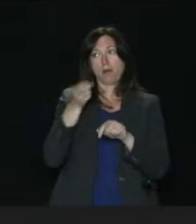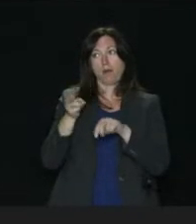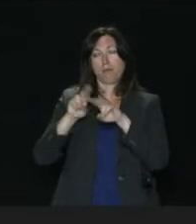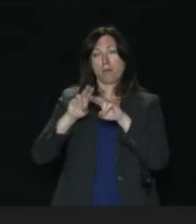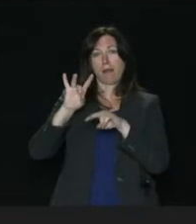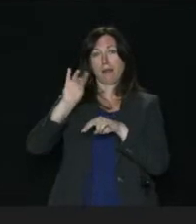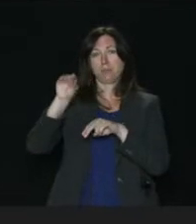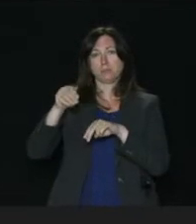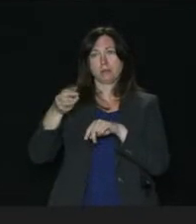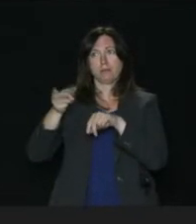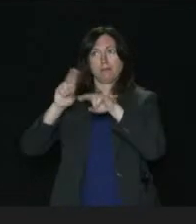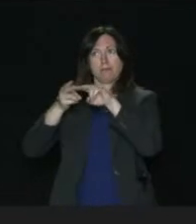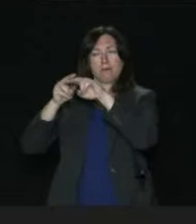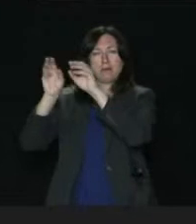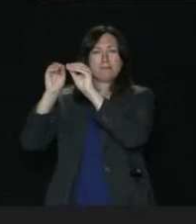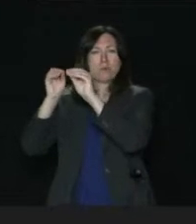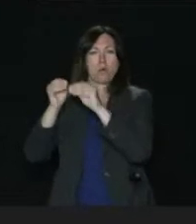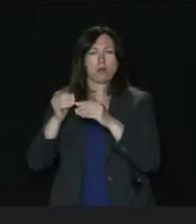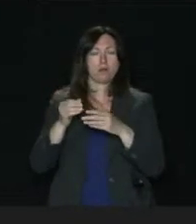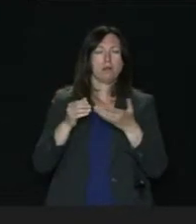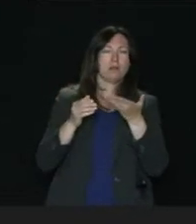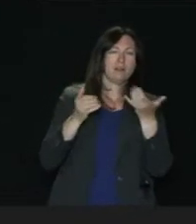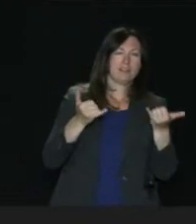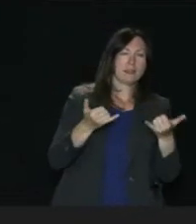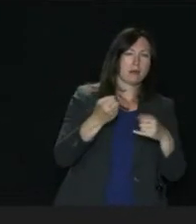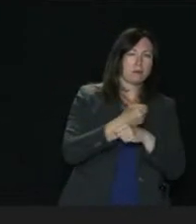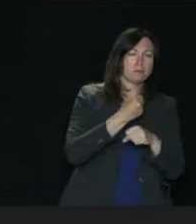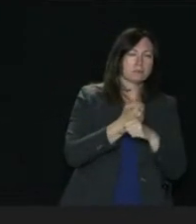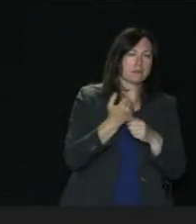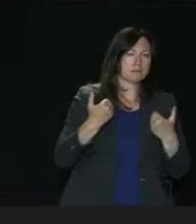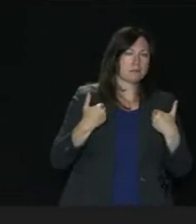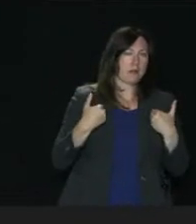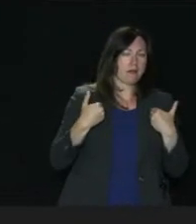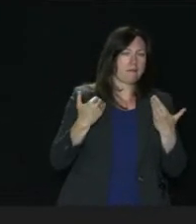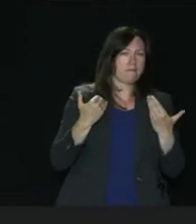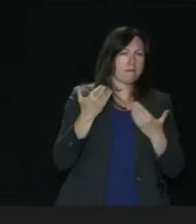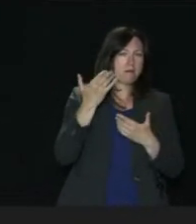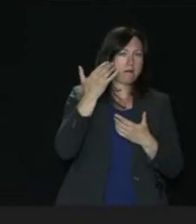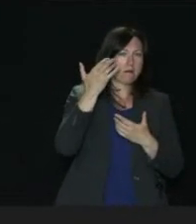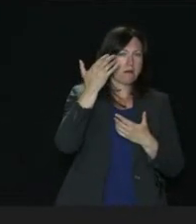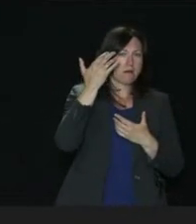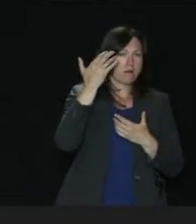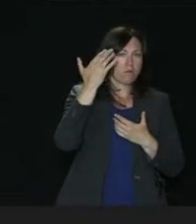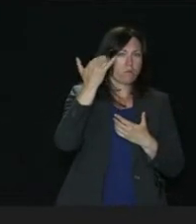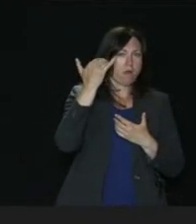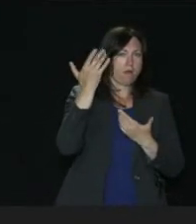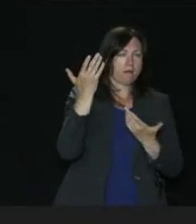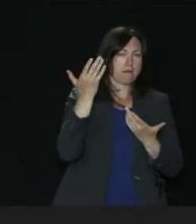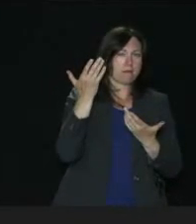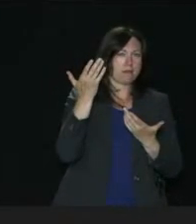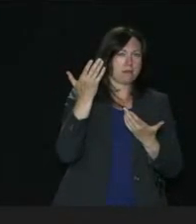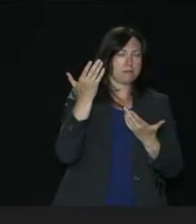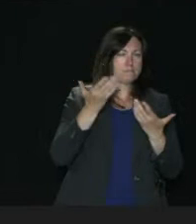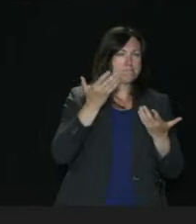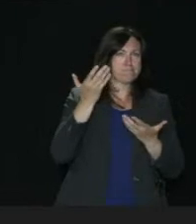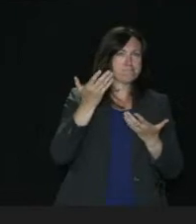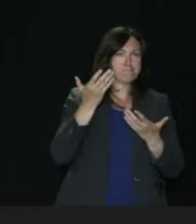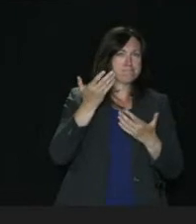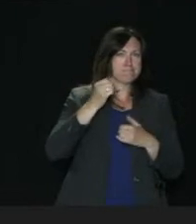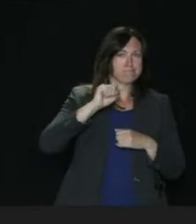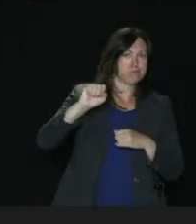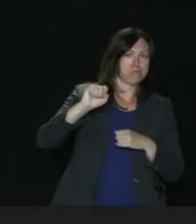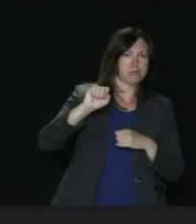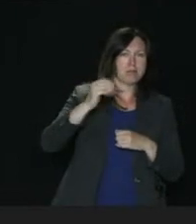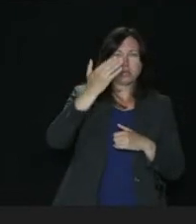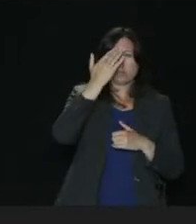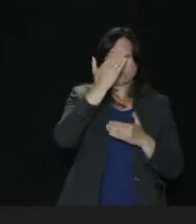And I'm wondering what data we have at this point on what the barriers are to beyond that. Do we know sort of where there are pockets